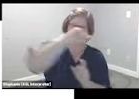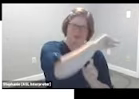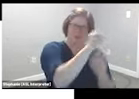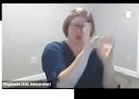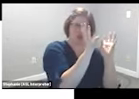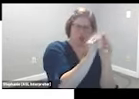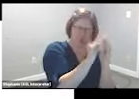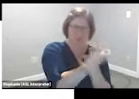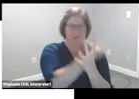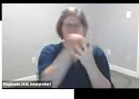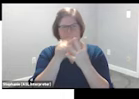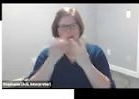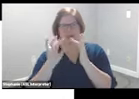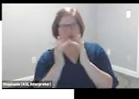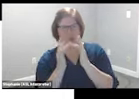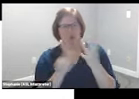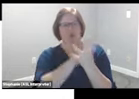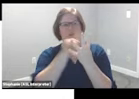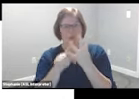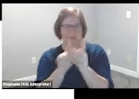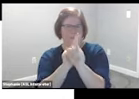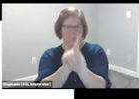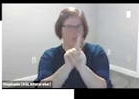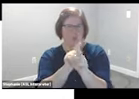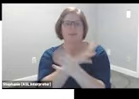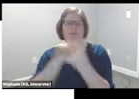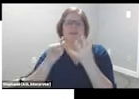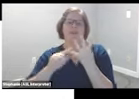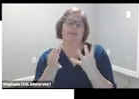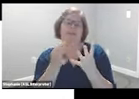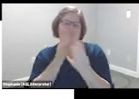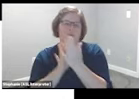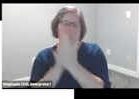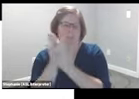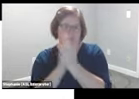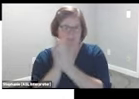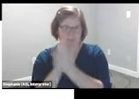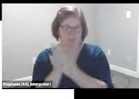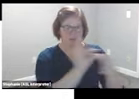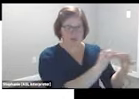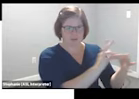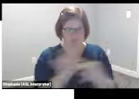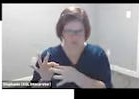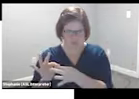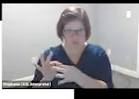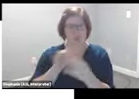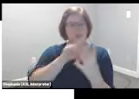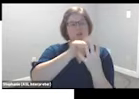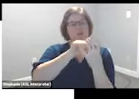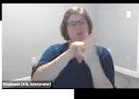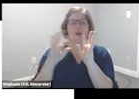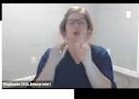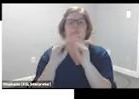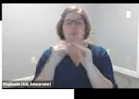mentorship, and expert initiatives, and arrows connecting each of those 4 boxes. In the conference box, I'm identifying conferences